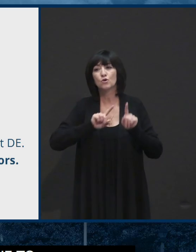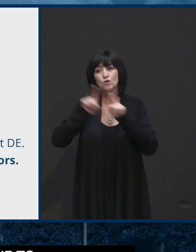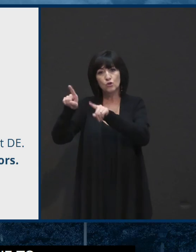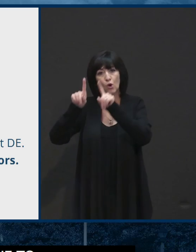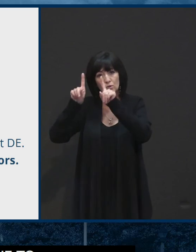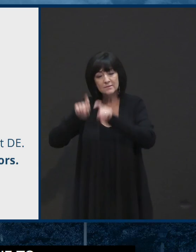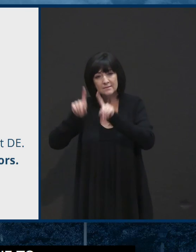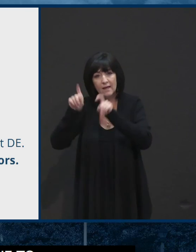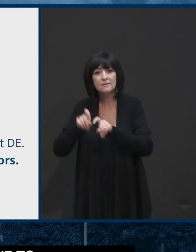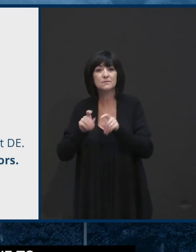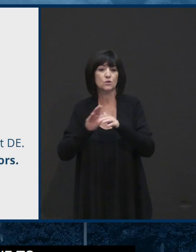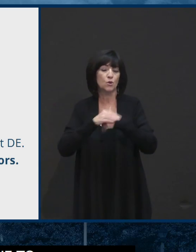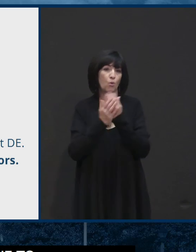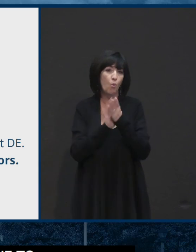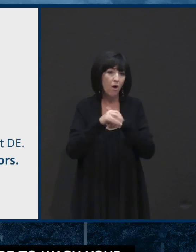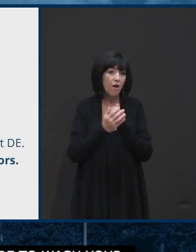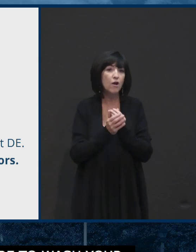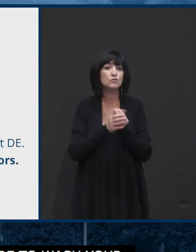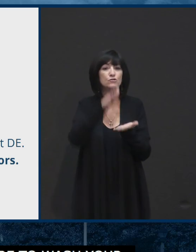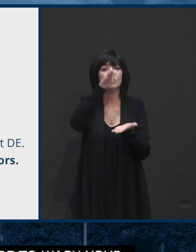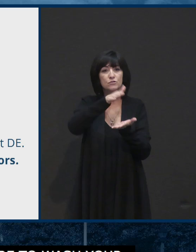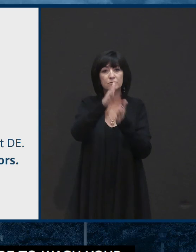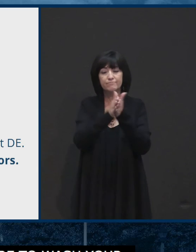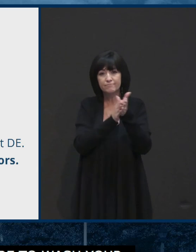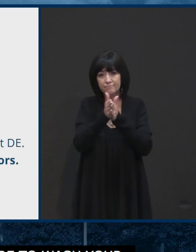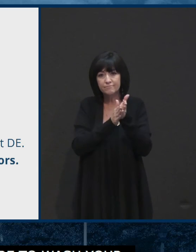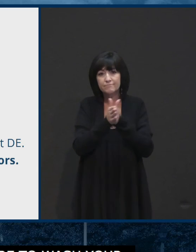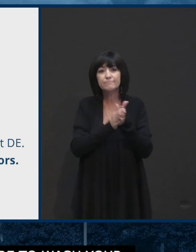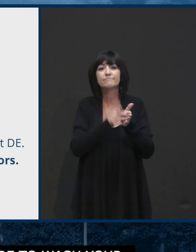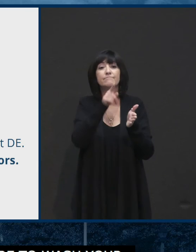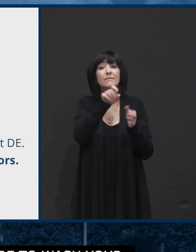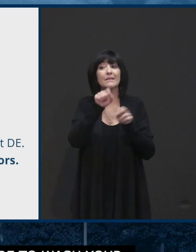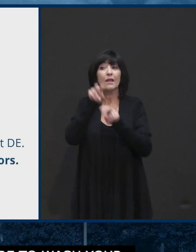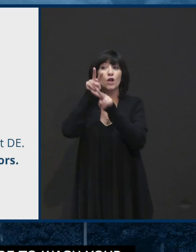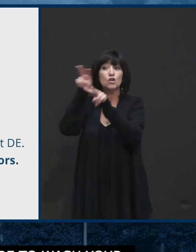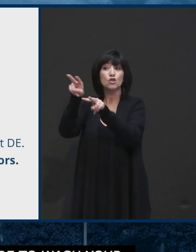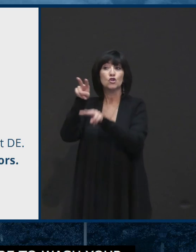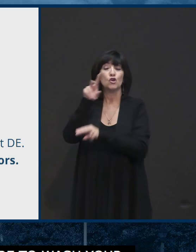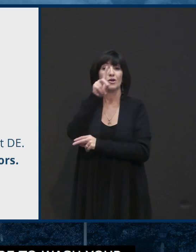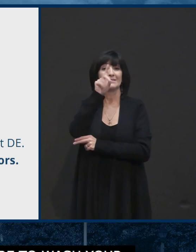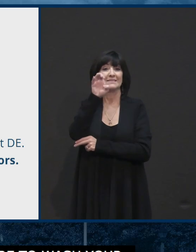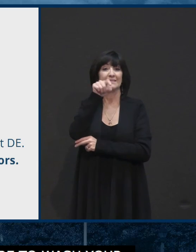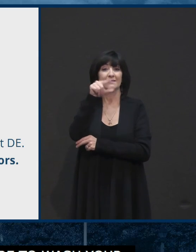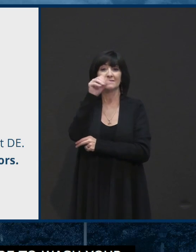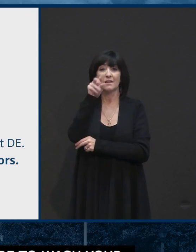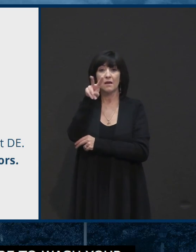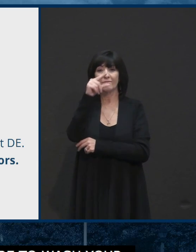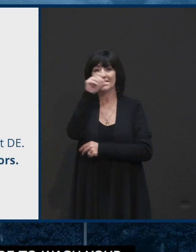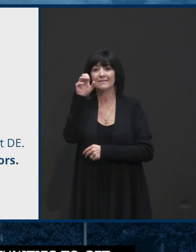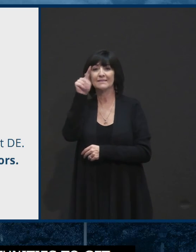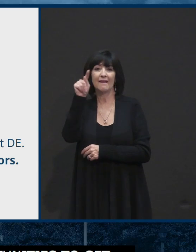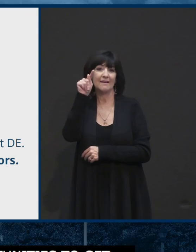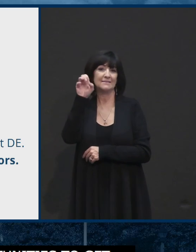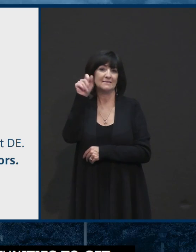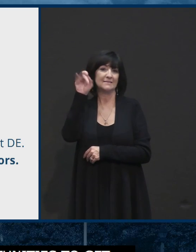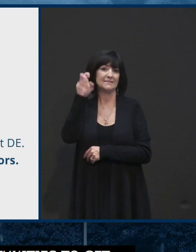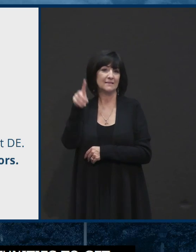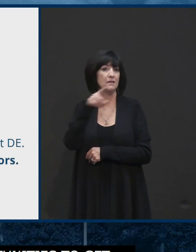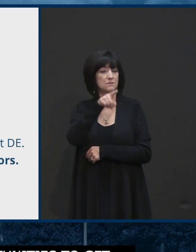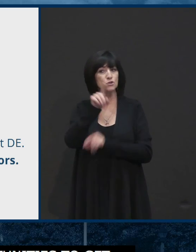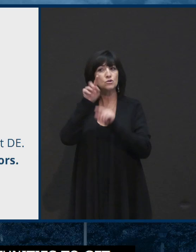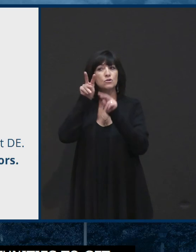by de.gov/gettested and find all the testing sites that are available. If you